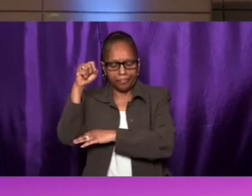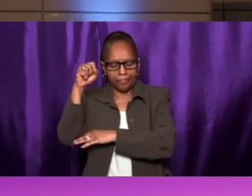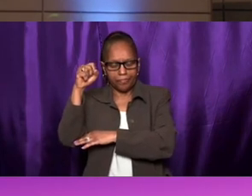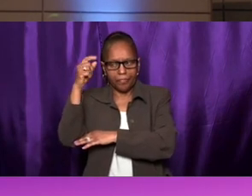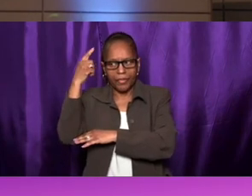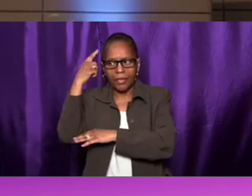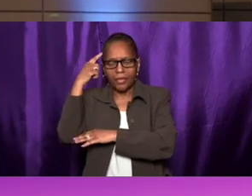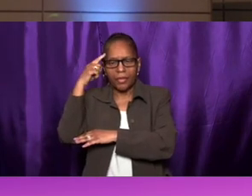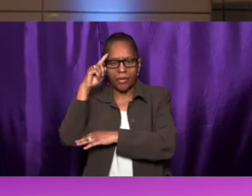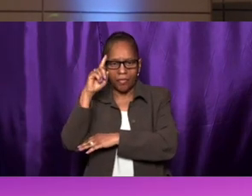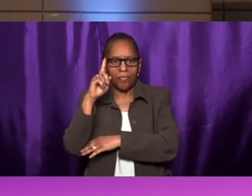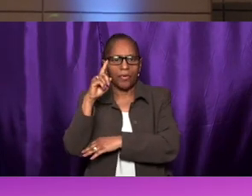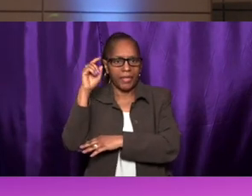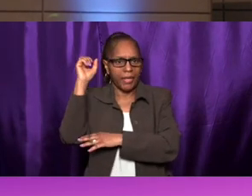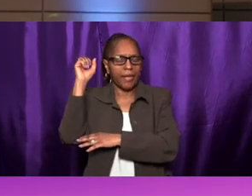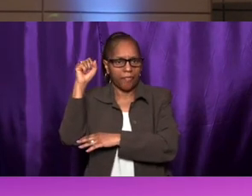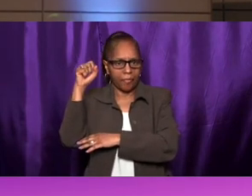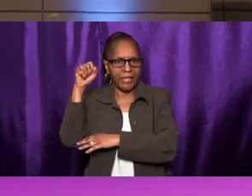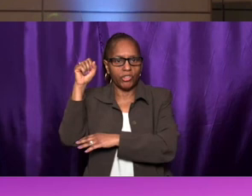For that affirmation.